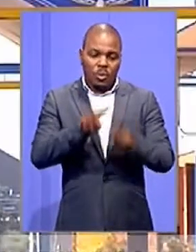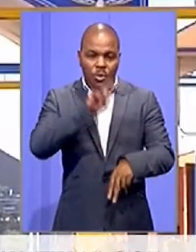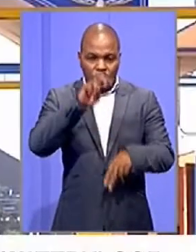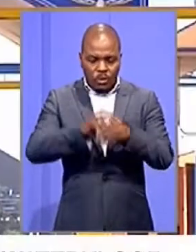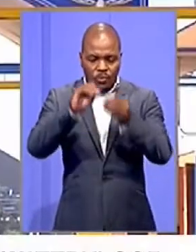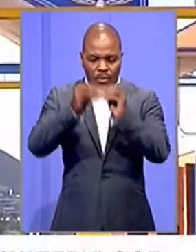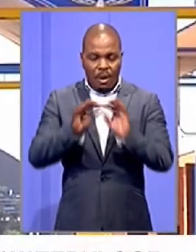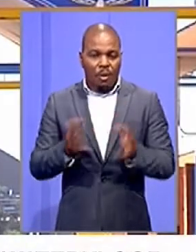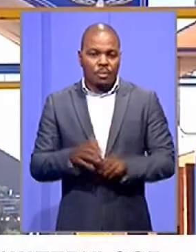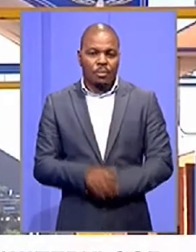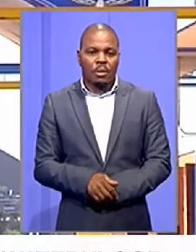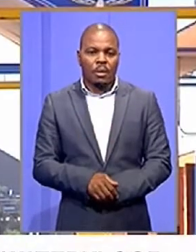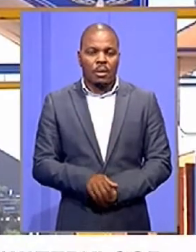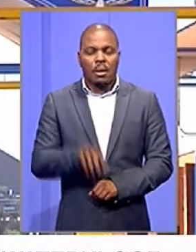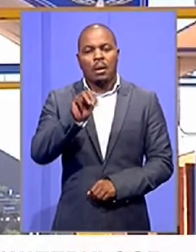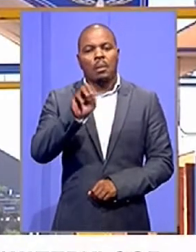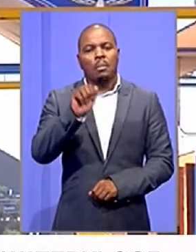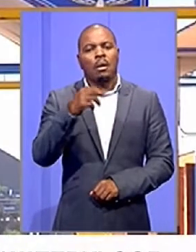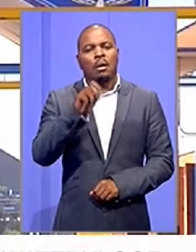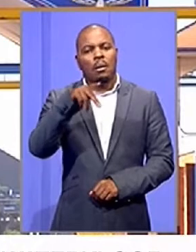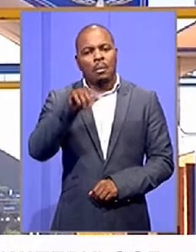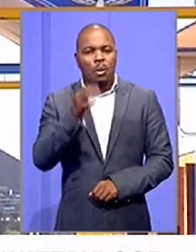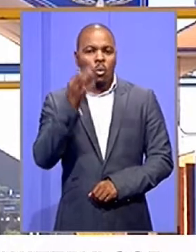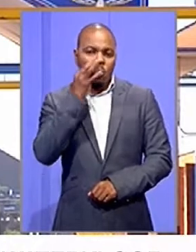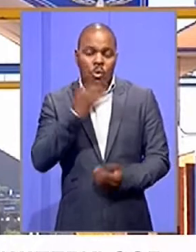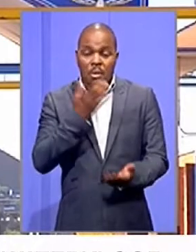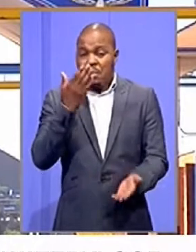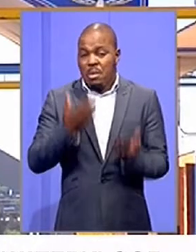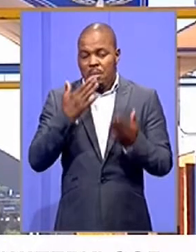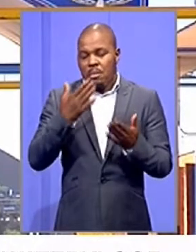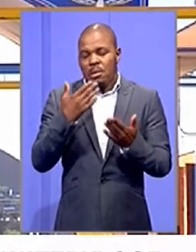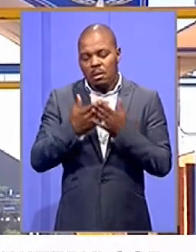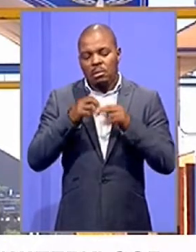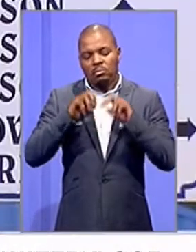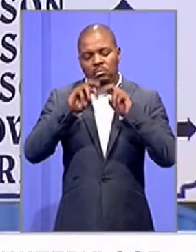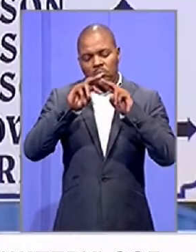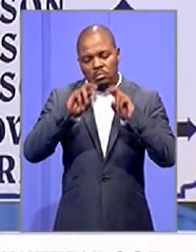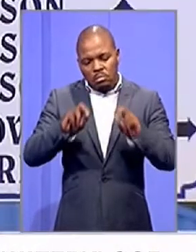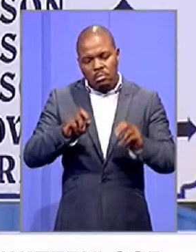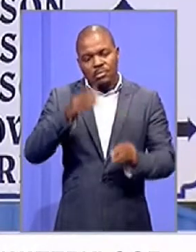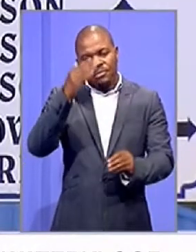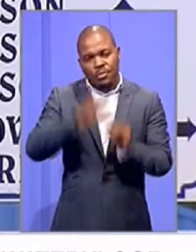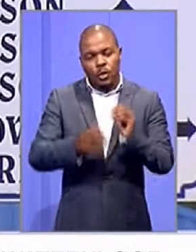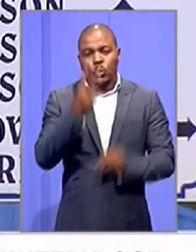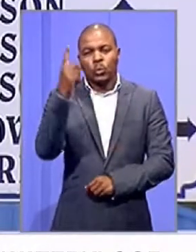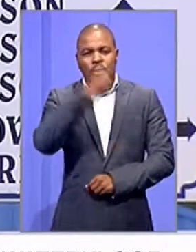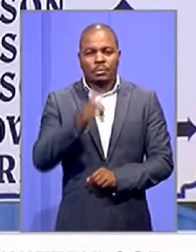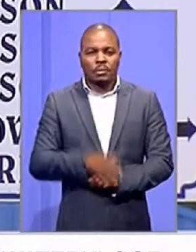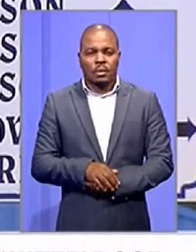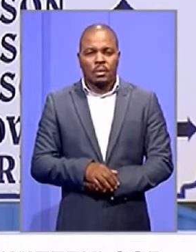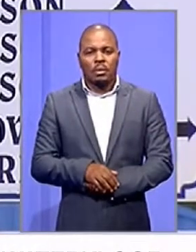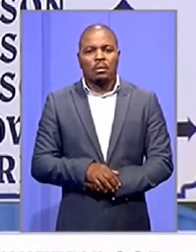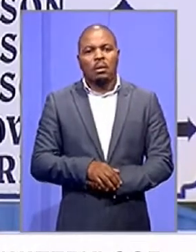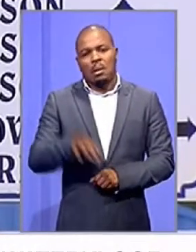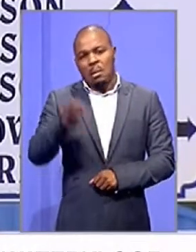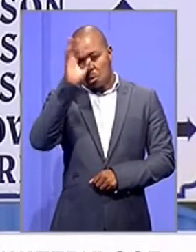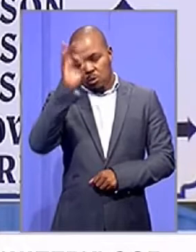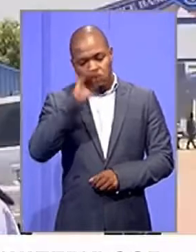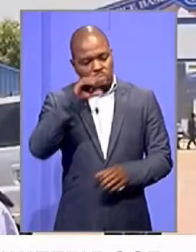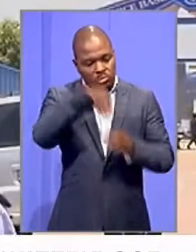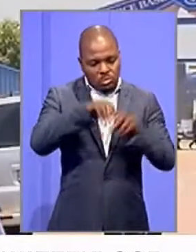kae. Mahapa a re go ka tsaya matsatsi a le mabedi pele pegelo ya dipatlisiso e ka rebolwa. Mapodisi ga isa tsengwe mo